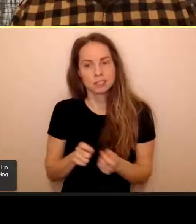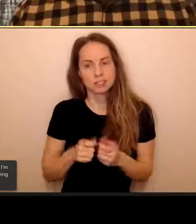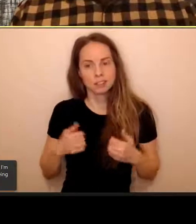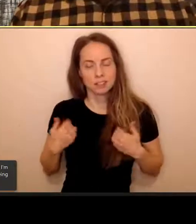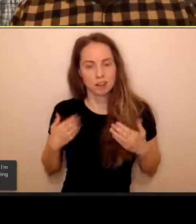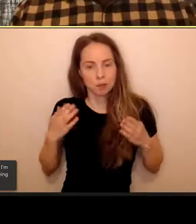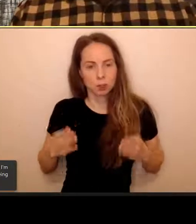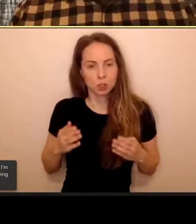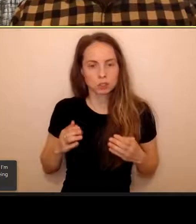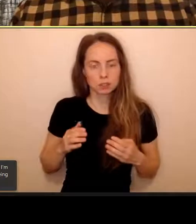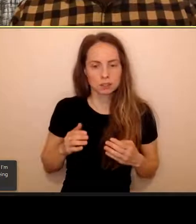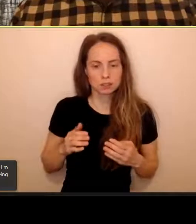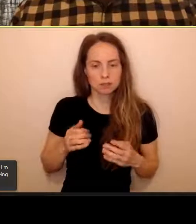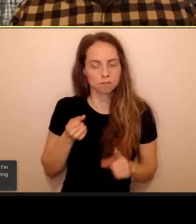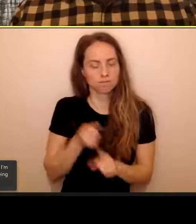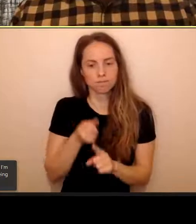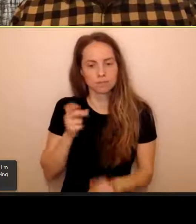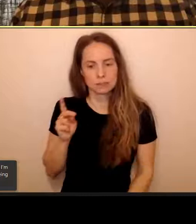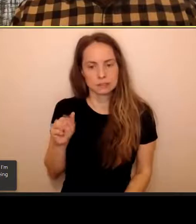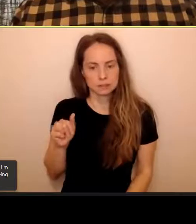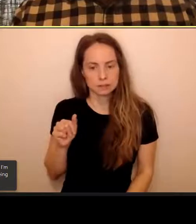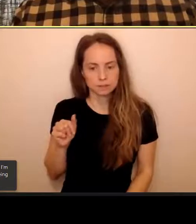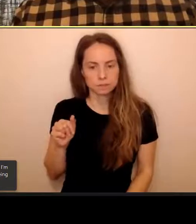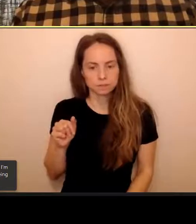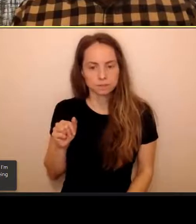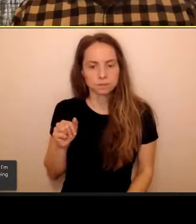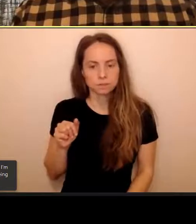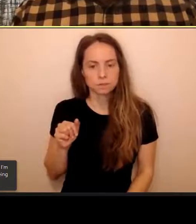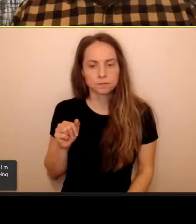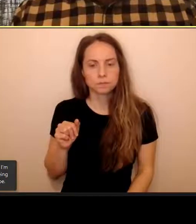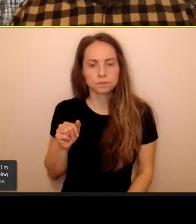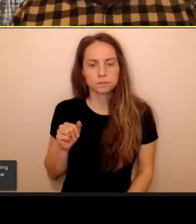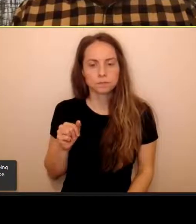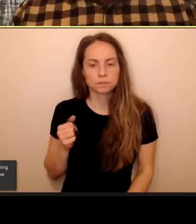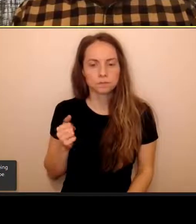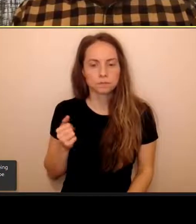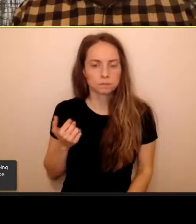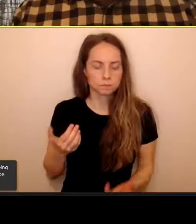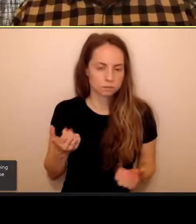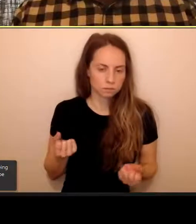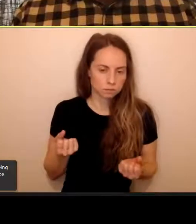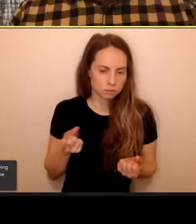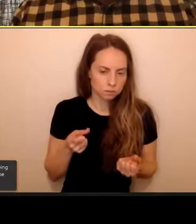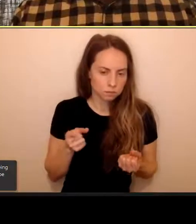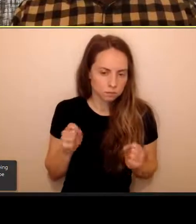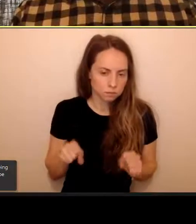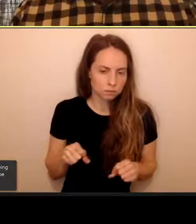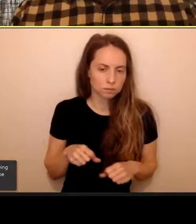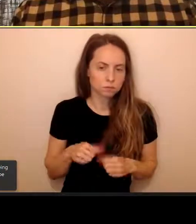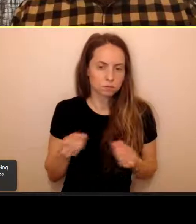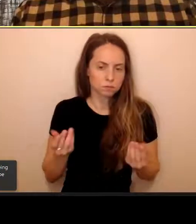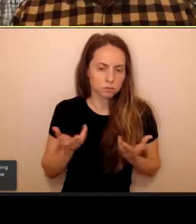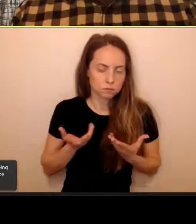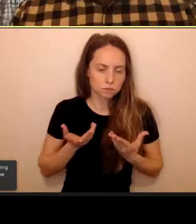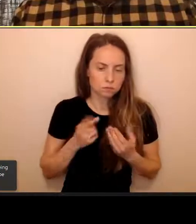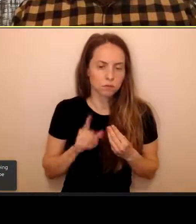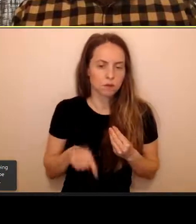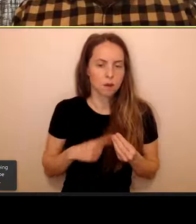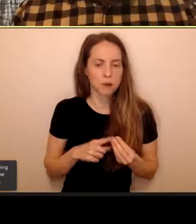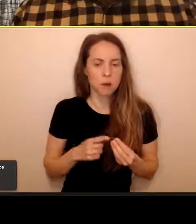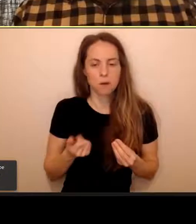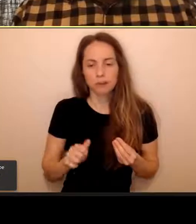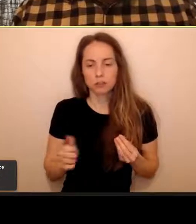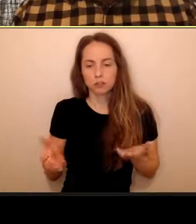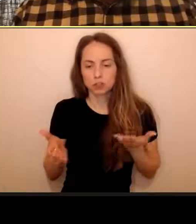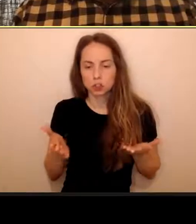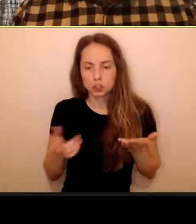facing a disability. And maybe you could tell us a little bit about any of the services